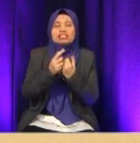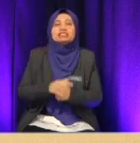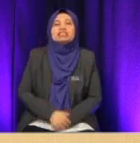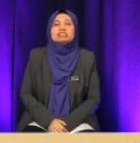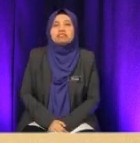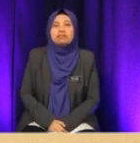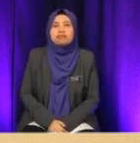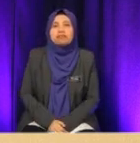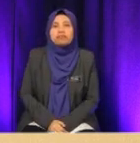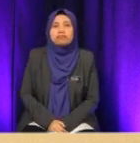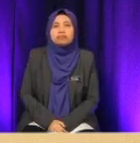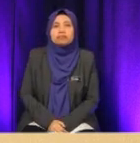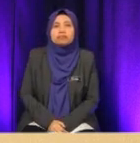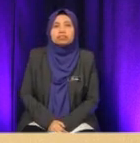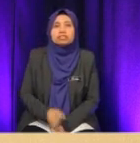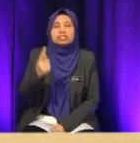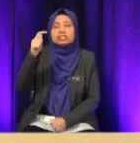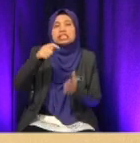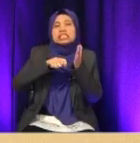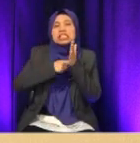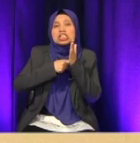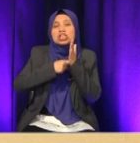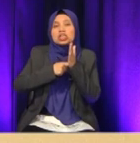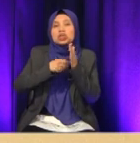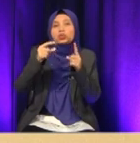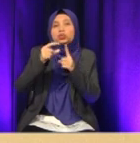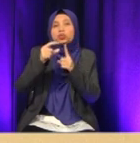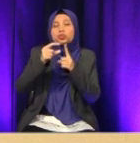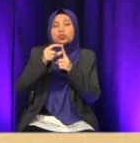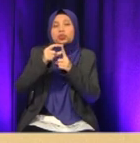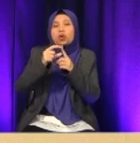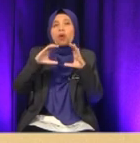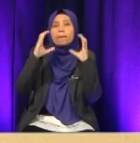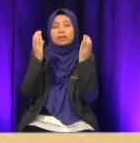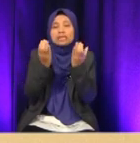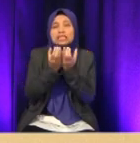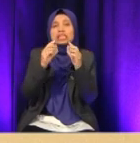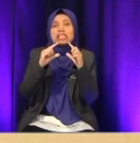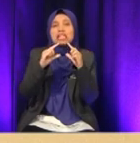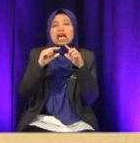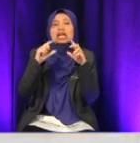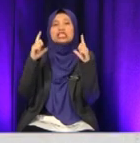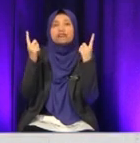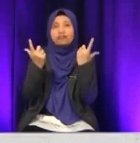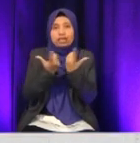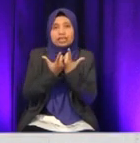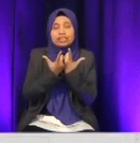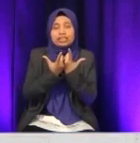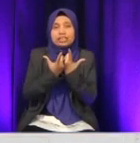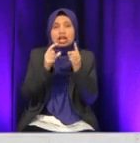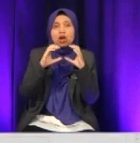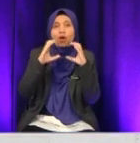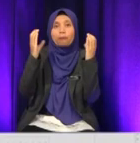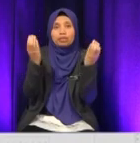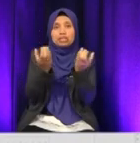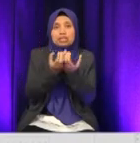question? The keyword is on their last community event. On their last community event.